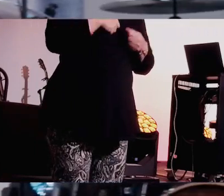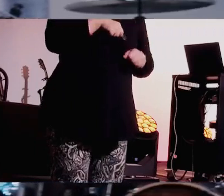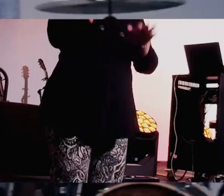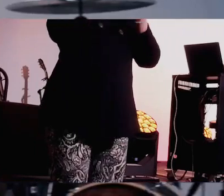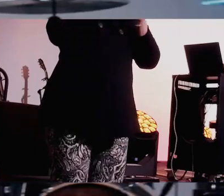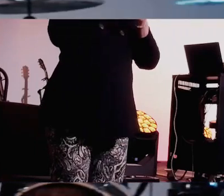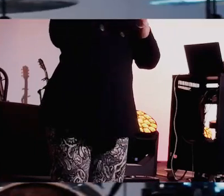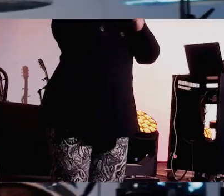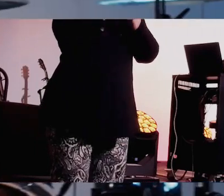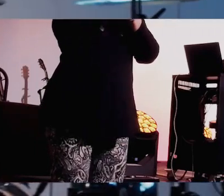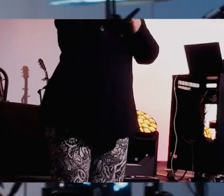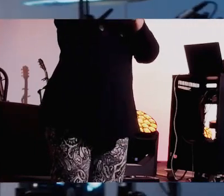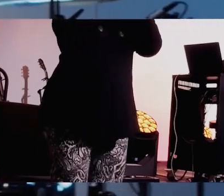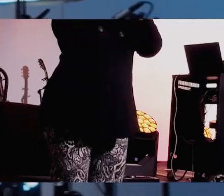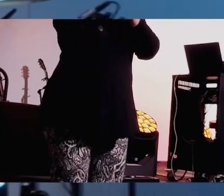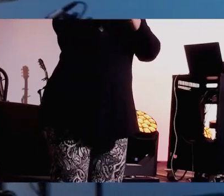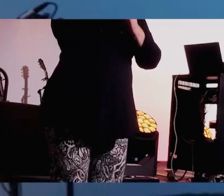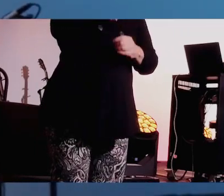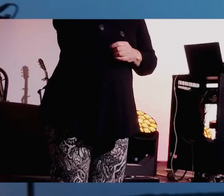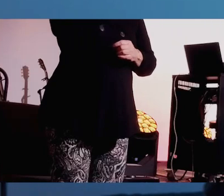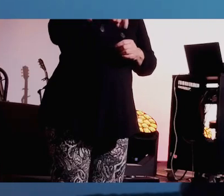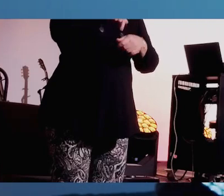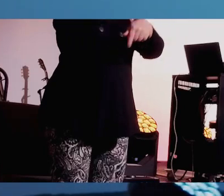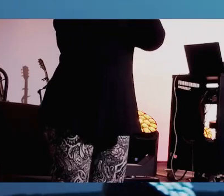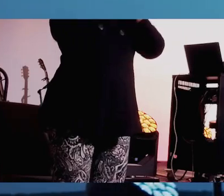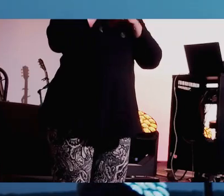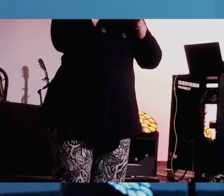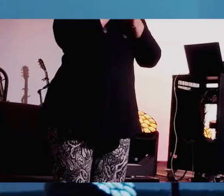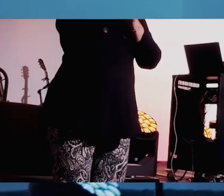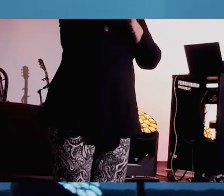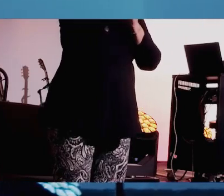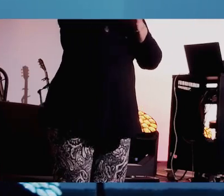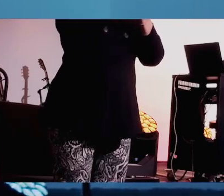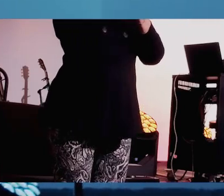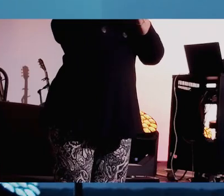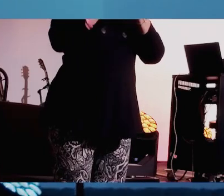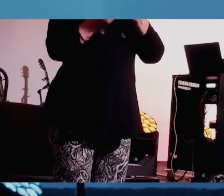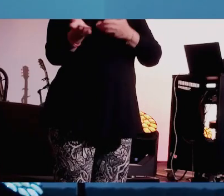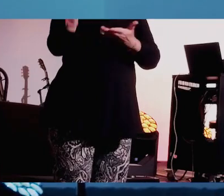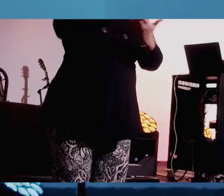sacrificed with Him. I have to be buried with Him in order to be raised anew with Him.